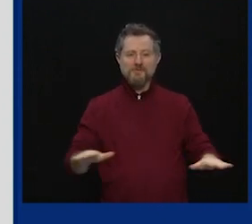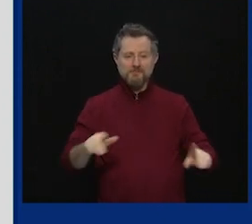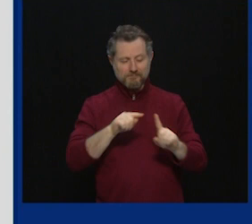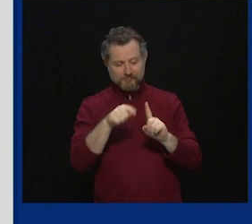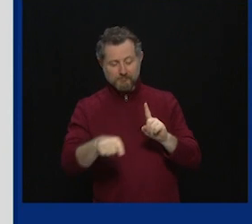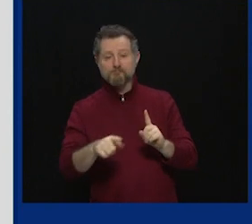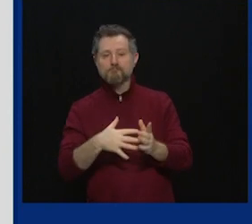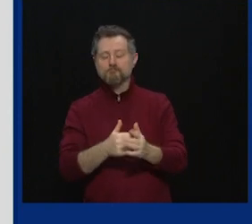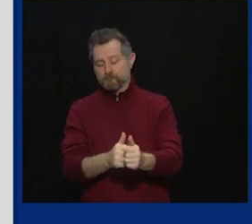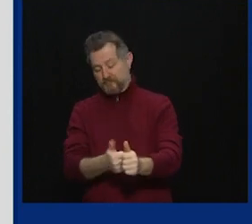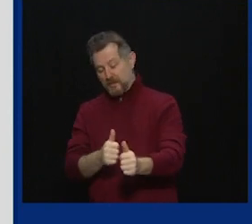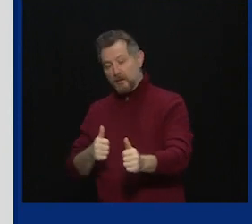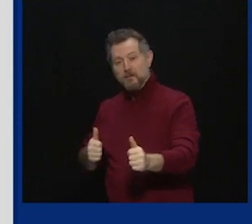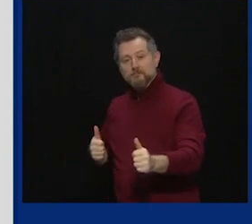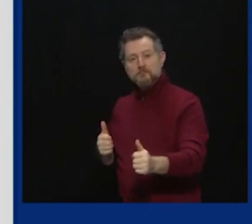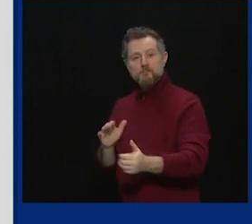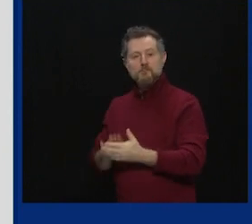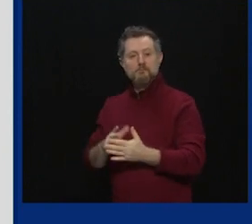addressing.